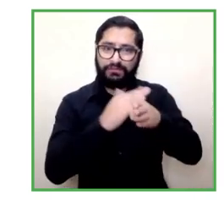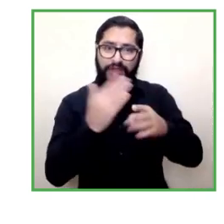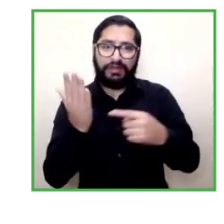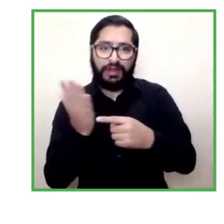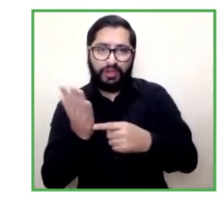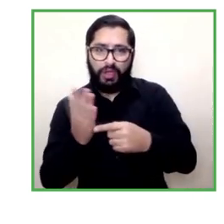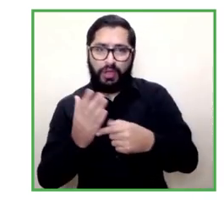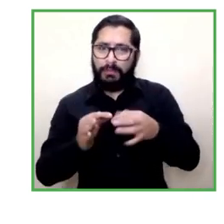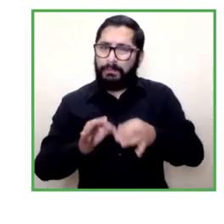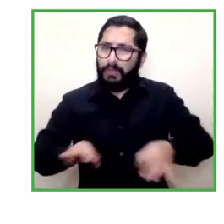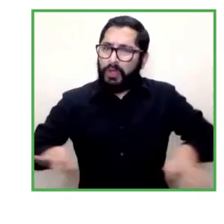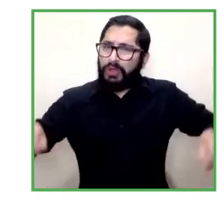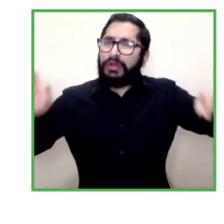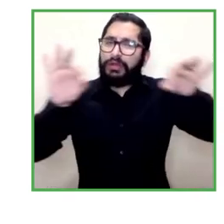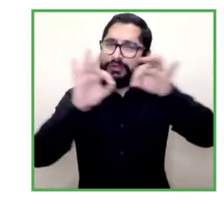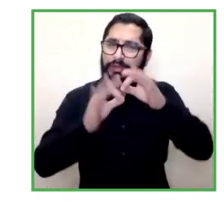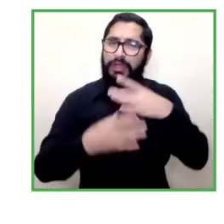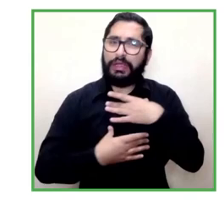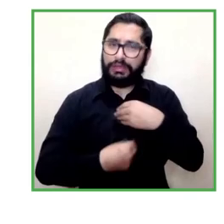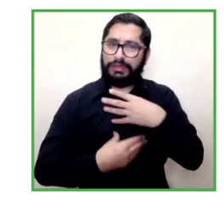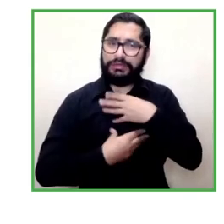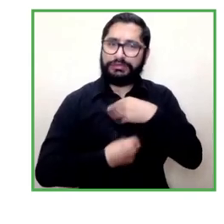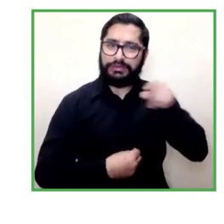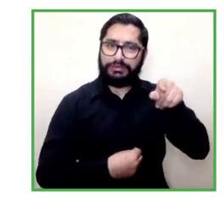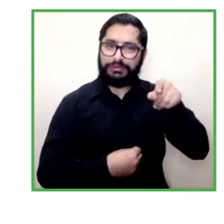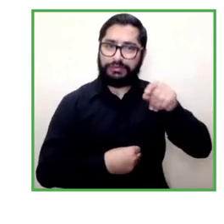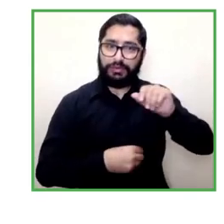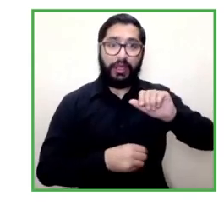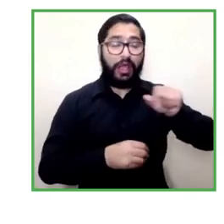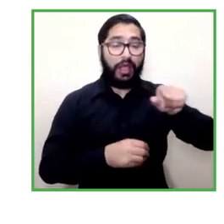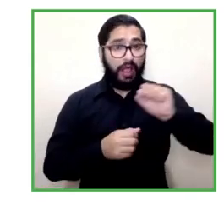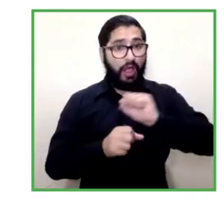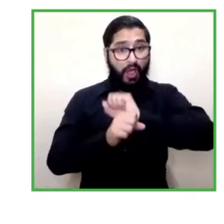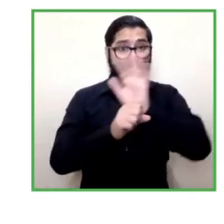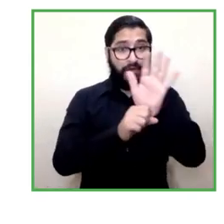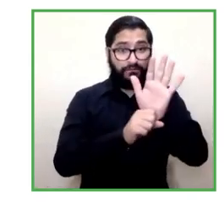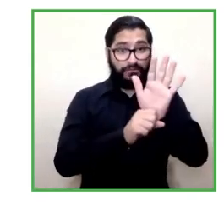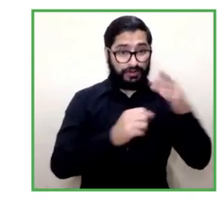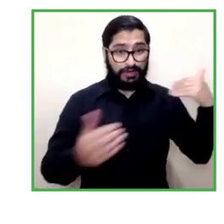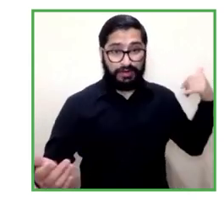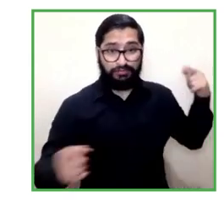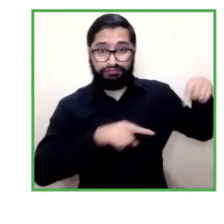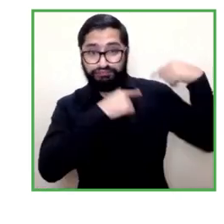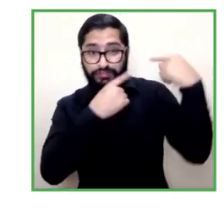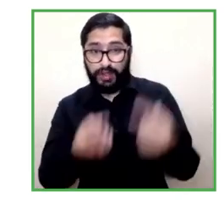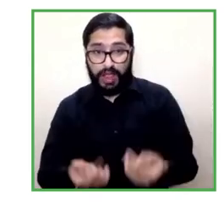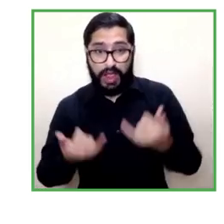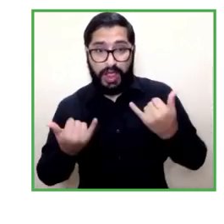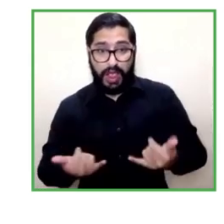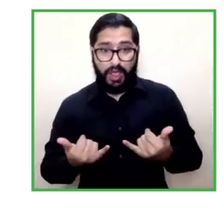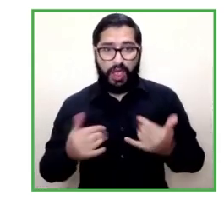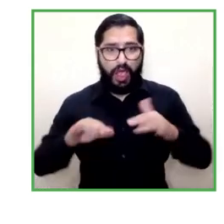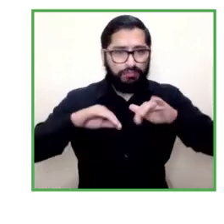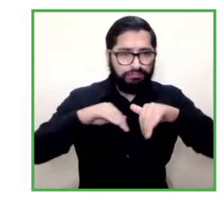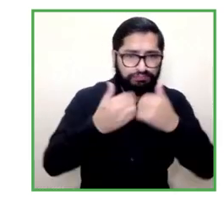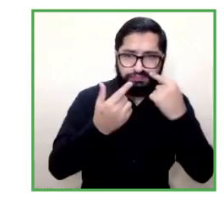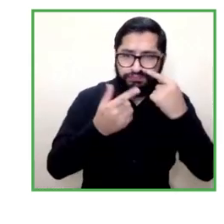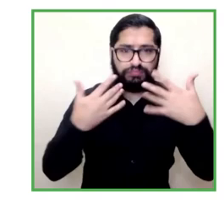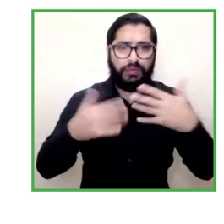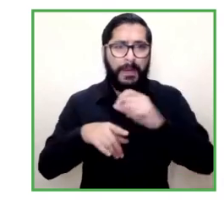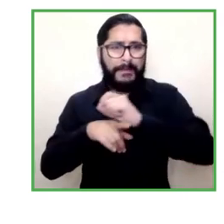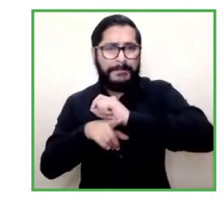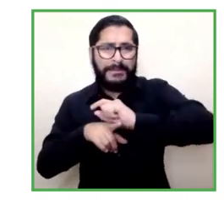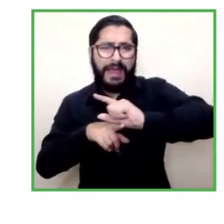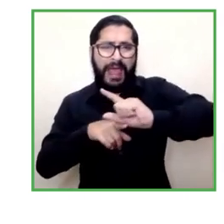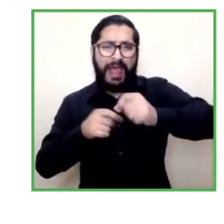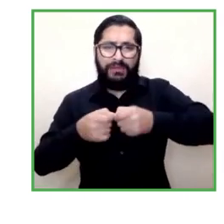suddenly we see this huge increase in users. So that we have in 1 year gone maybe 10 years into the